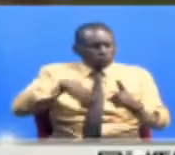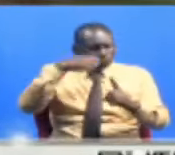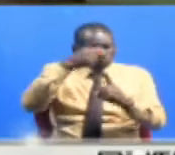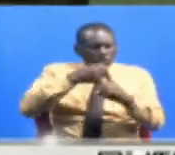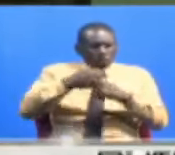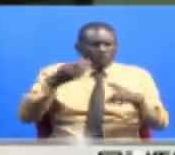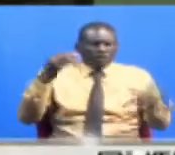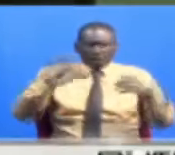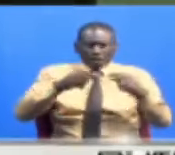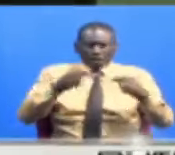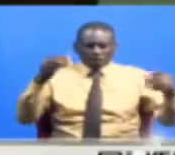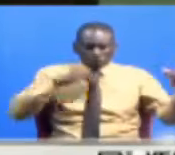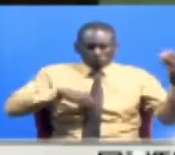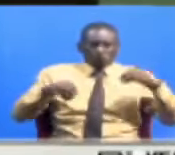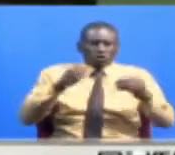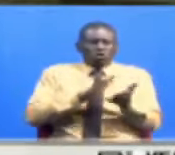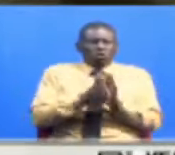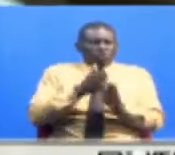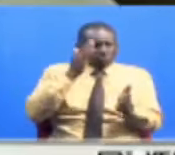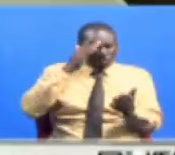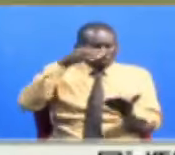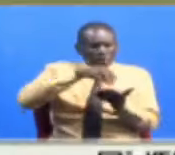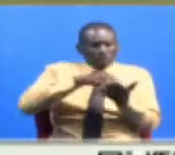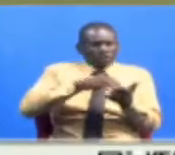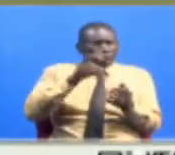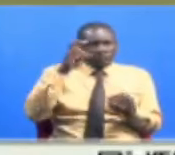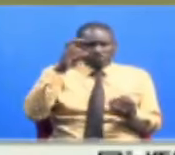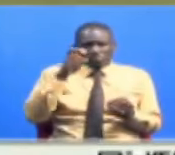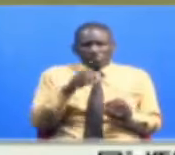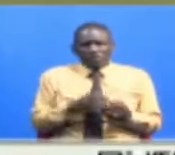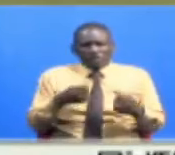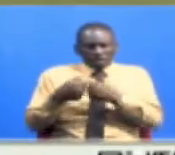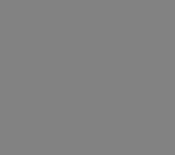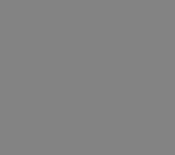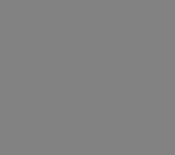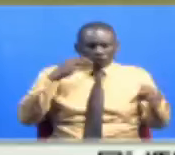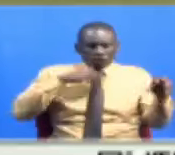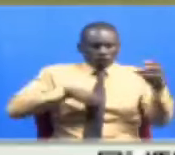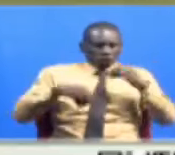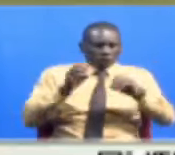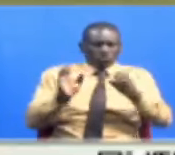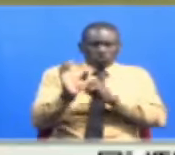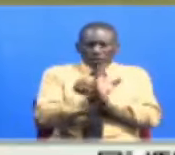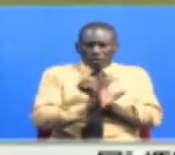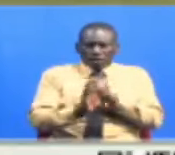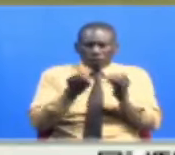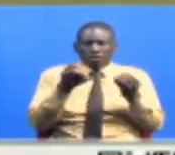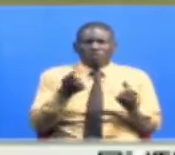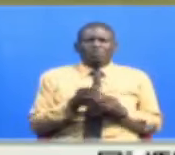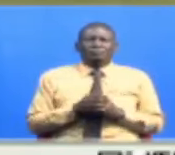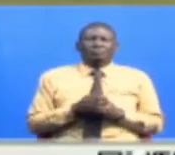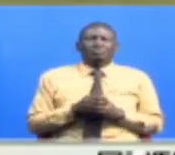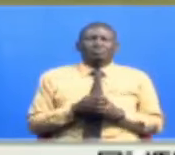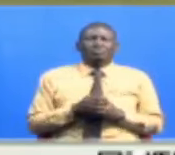fight against graft, regardless of the status of the suspects. The challenge of corruption in the